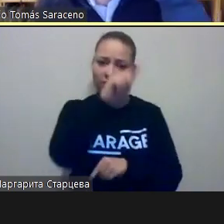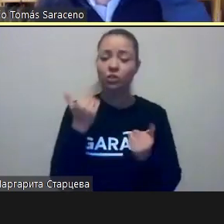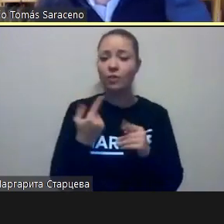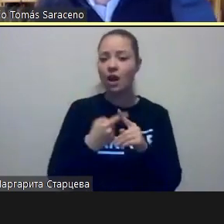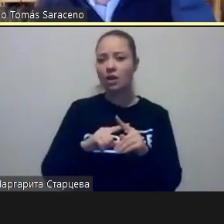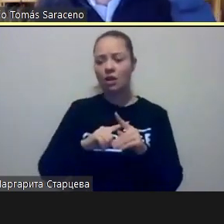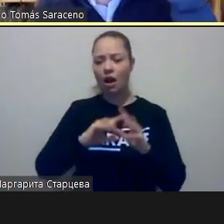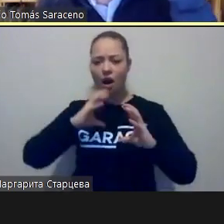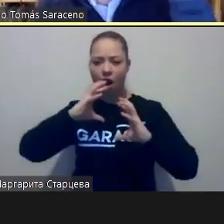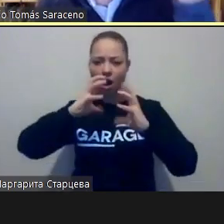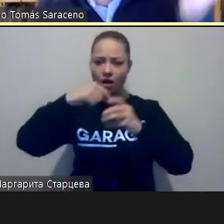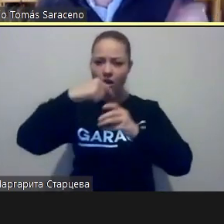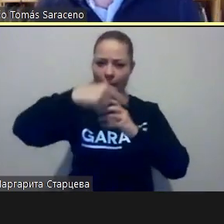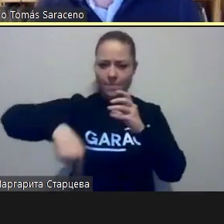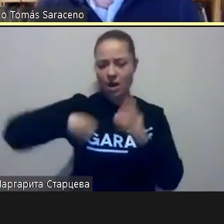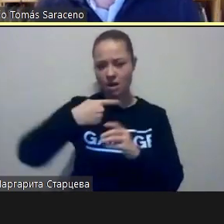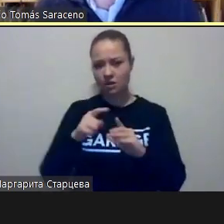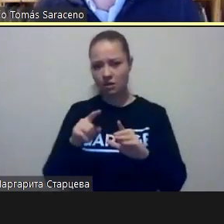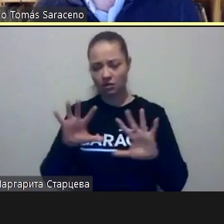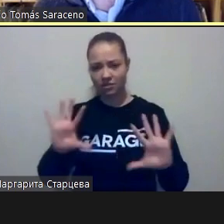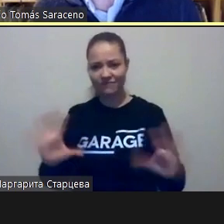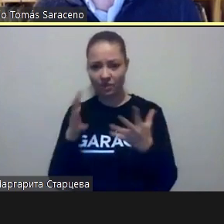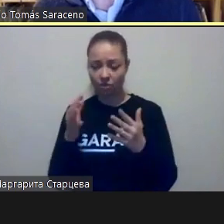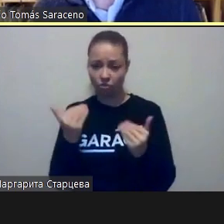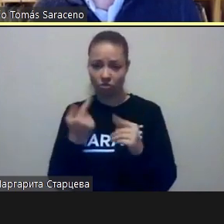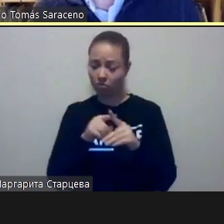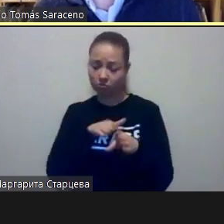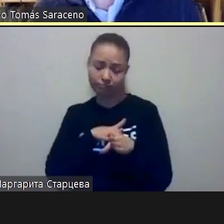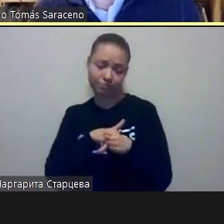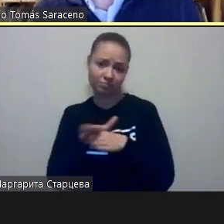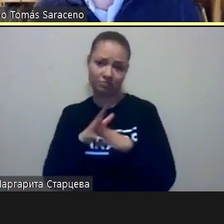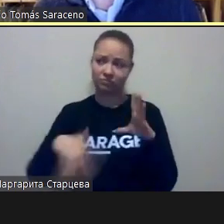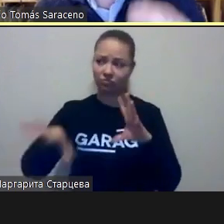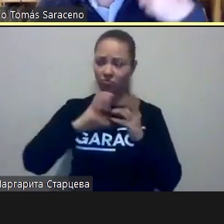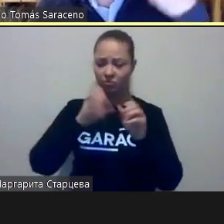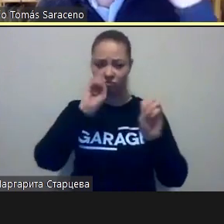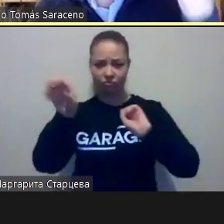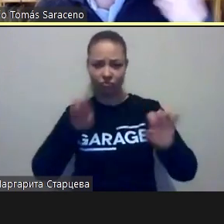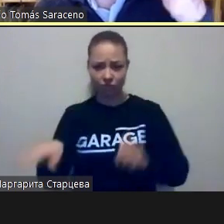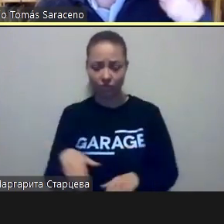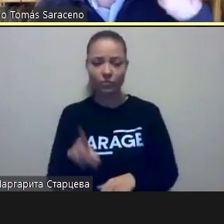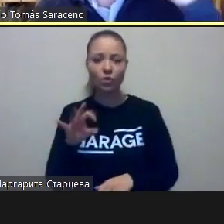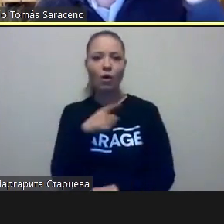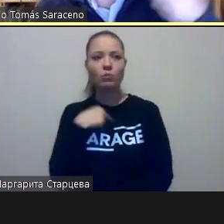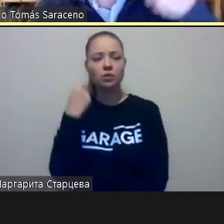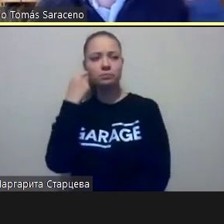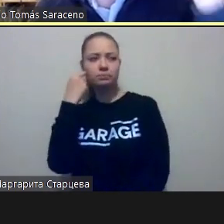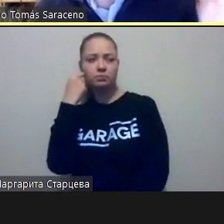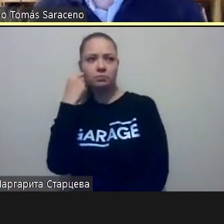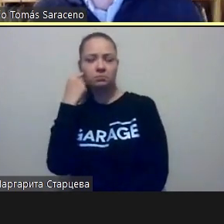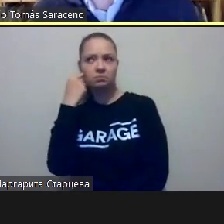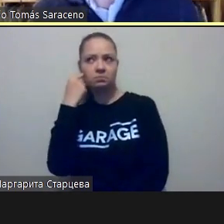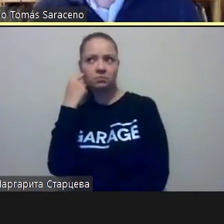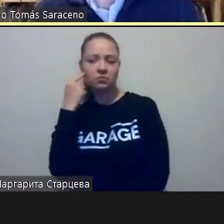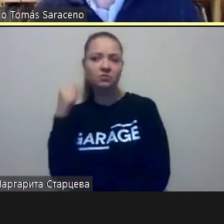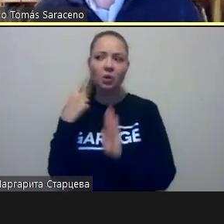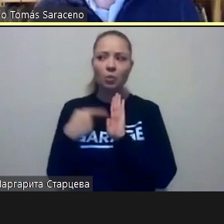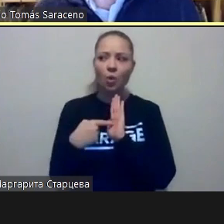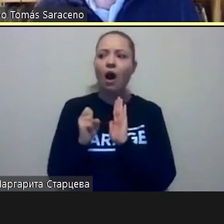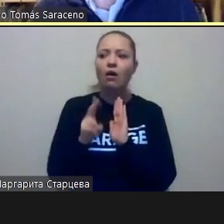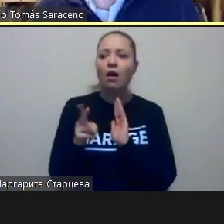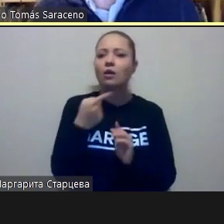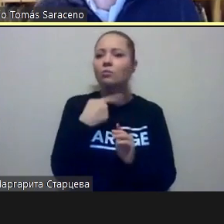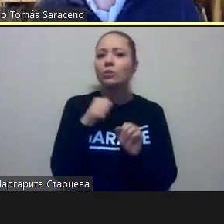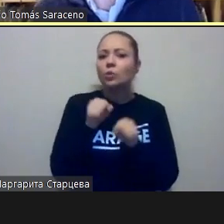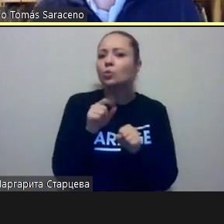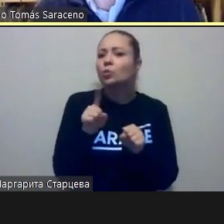the question was with this material that somehow it's very problematic. We could think also and tackle another problem, which is the idea